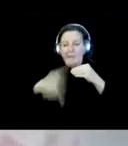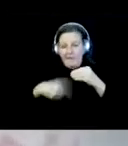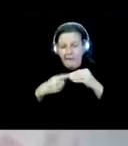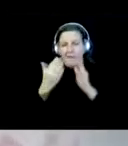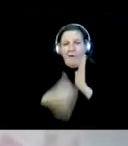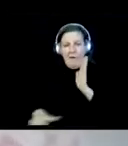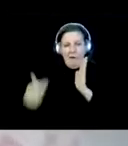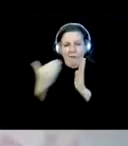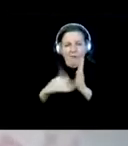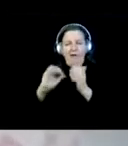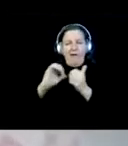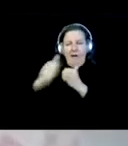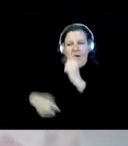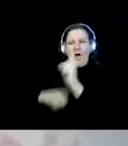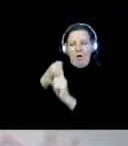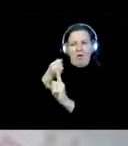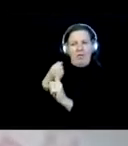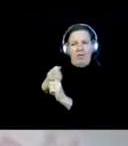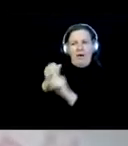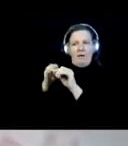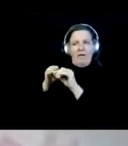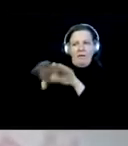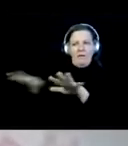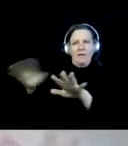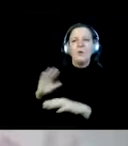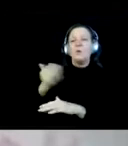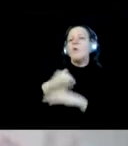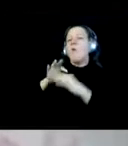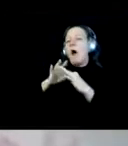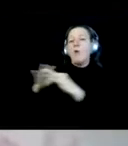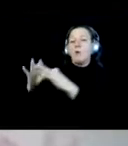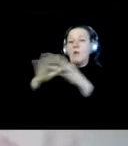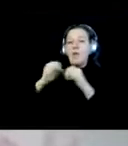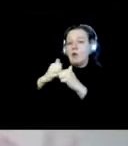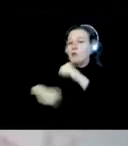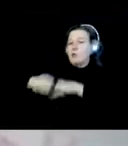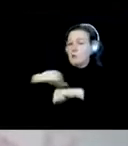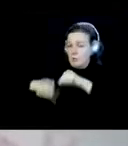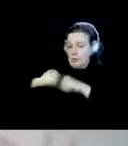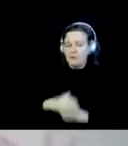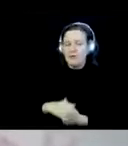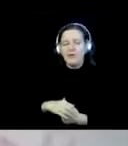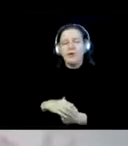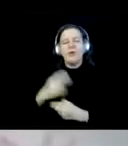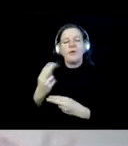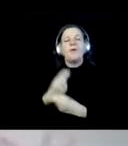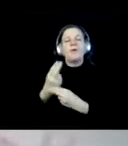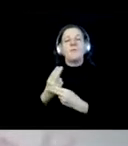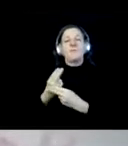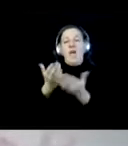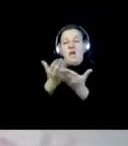repercussions in, our relationships to each other, and sort of using the object to talk about